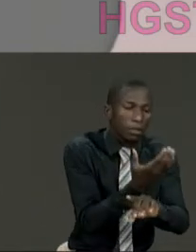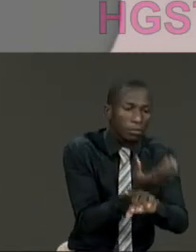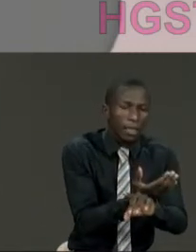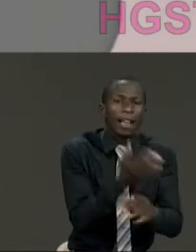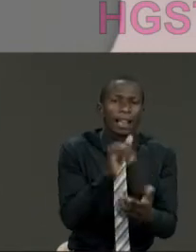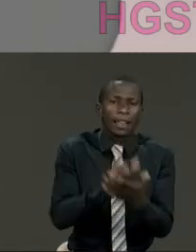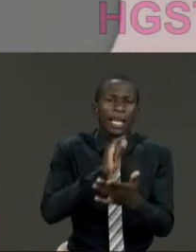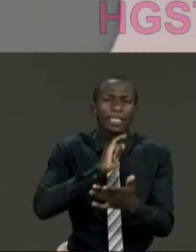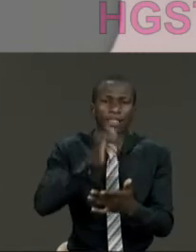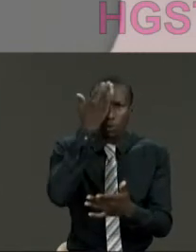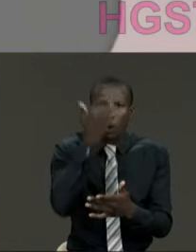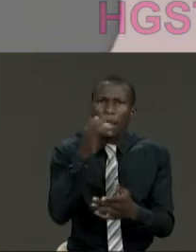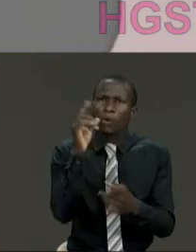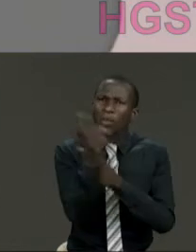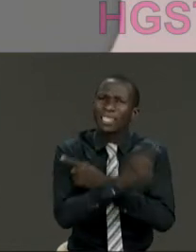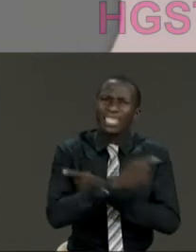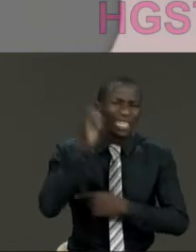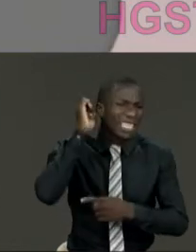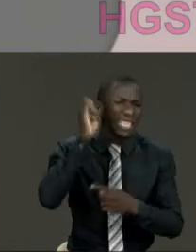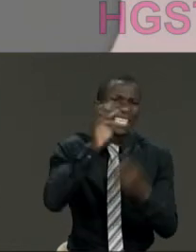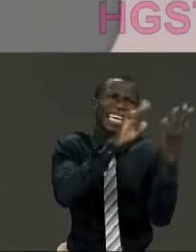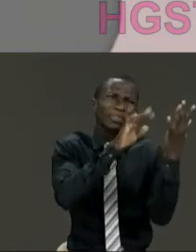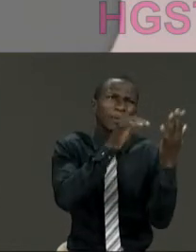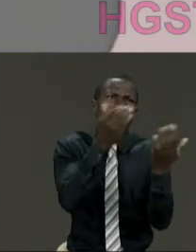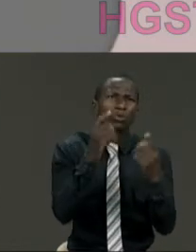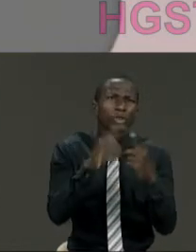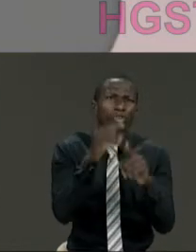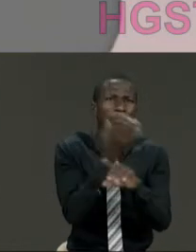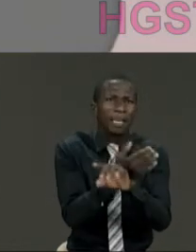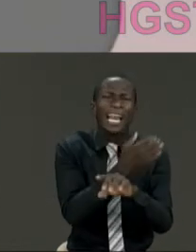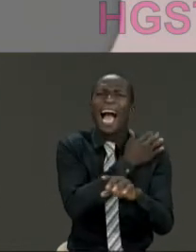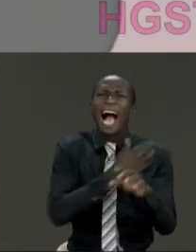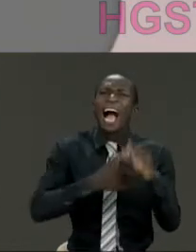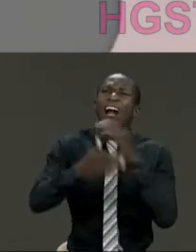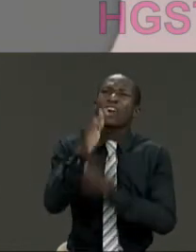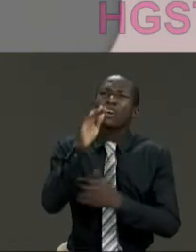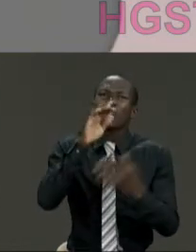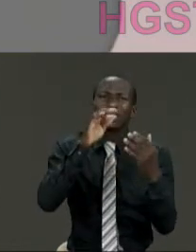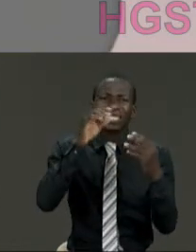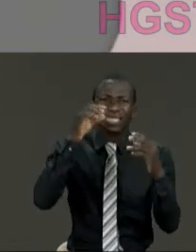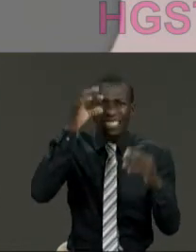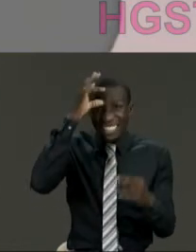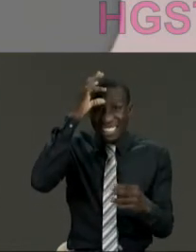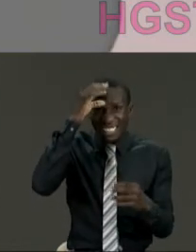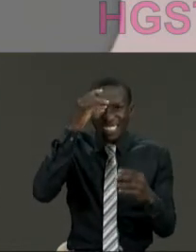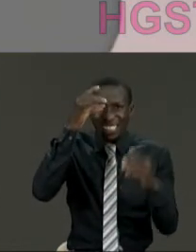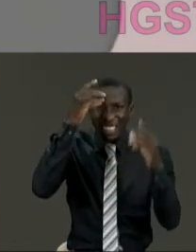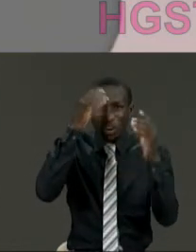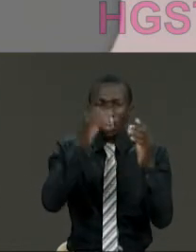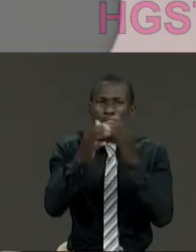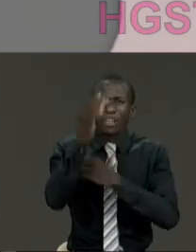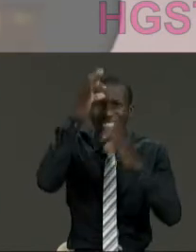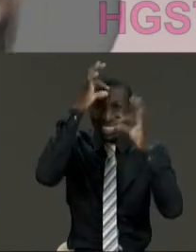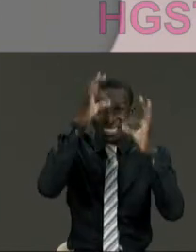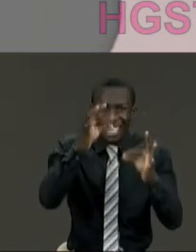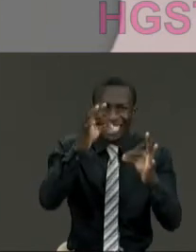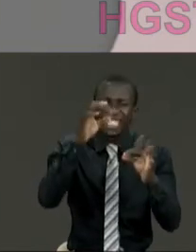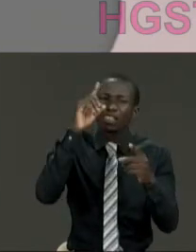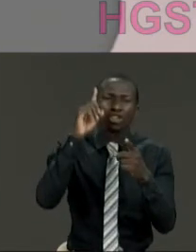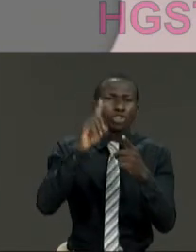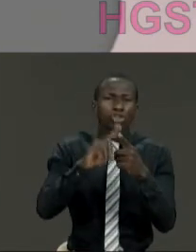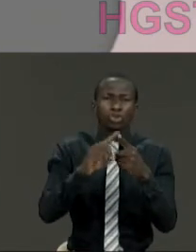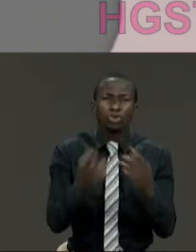when he came. And God decided to support him, to lift him out